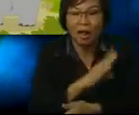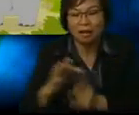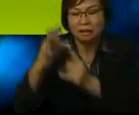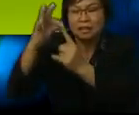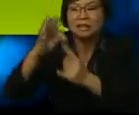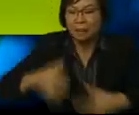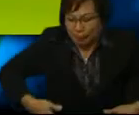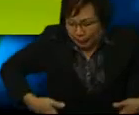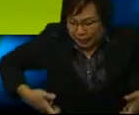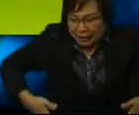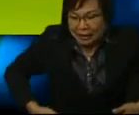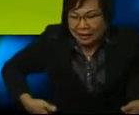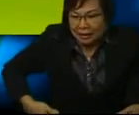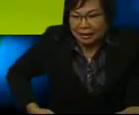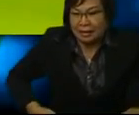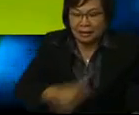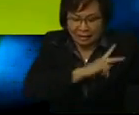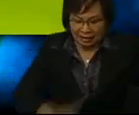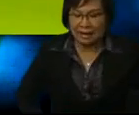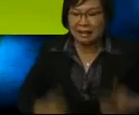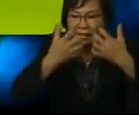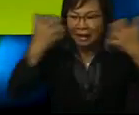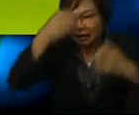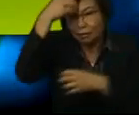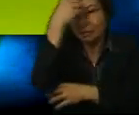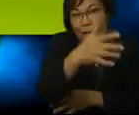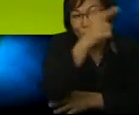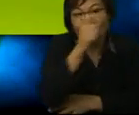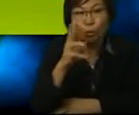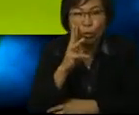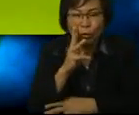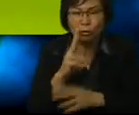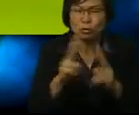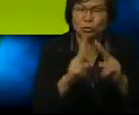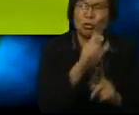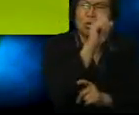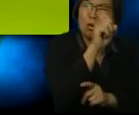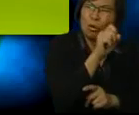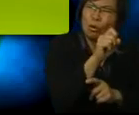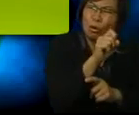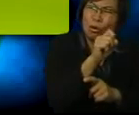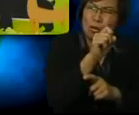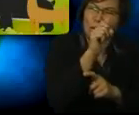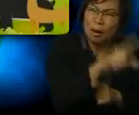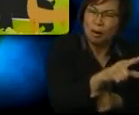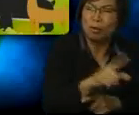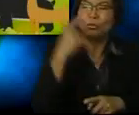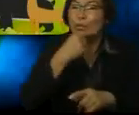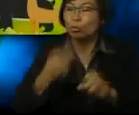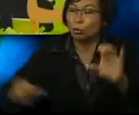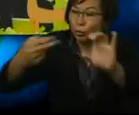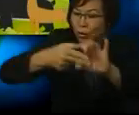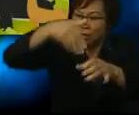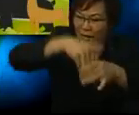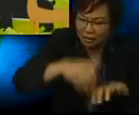monkey. King Tiger declared that because water is so precious, only those who participate in the digging